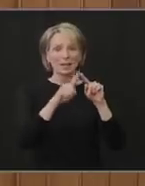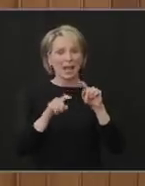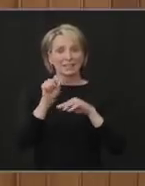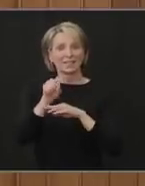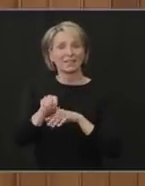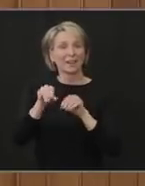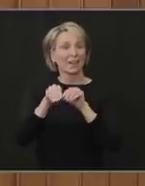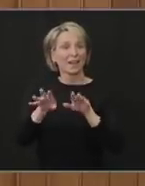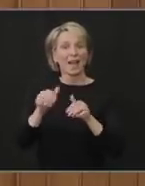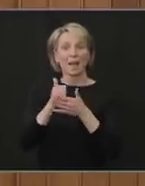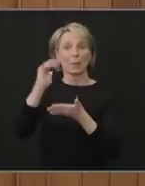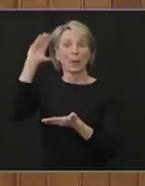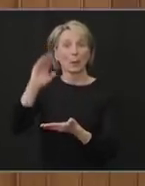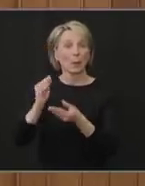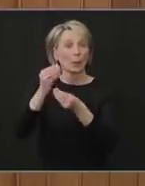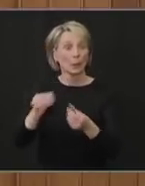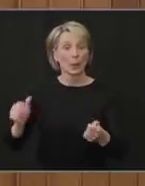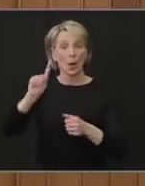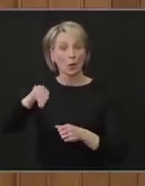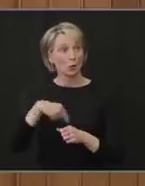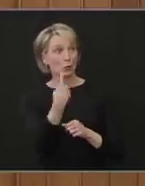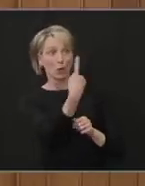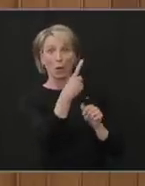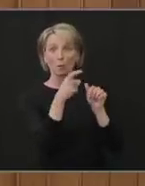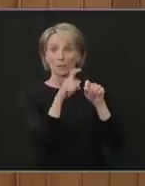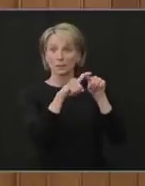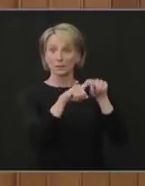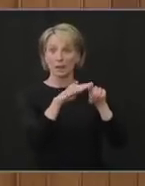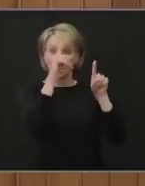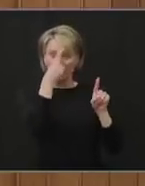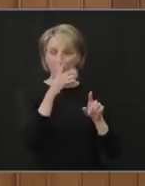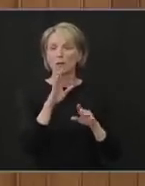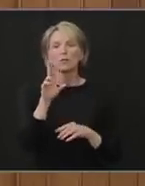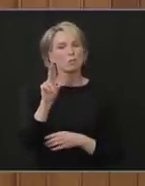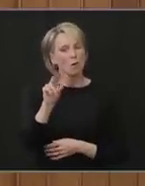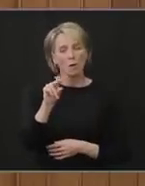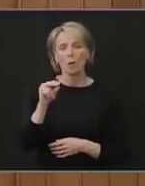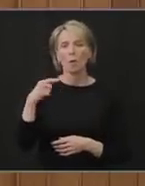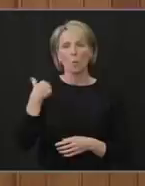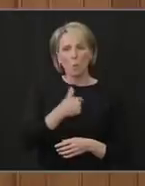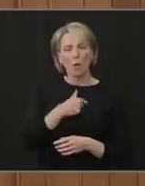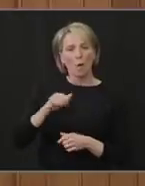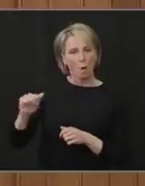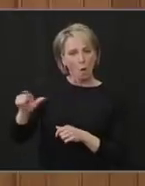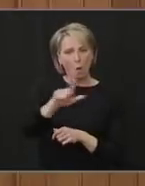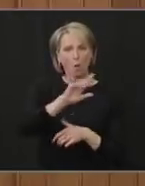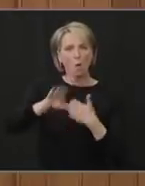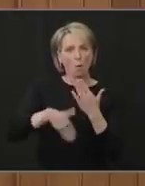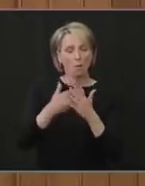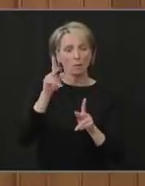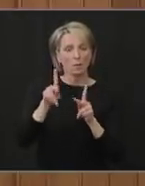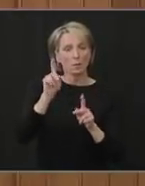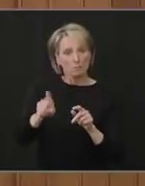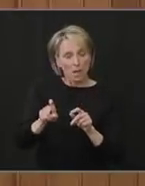It can only be met, it can only be conquered if ordinary, average citizens decide to step up and do the right